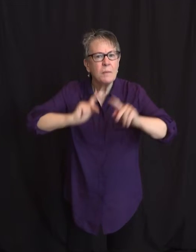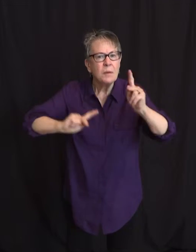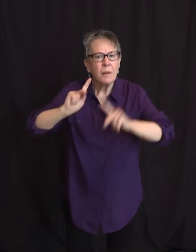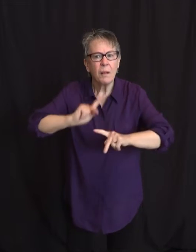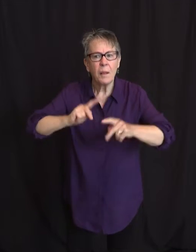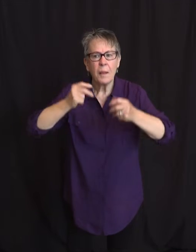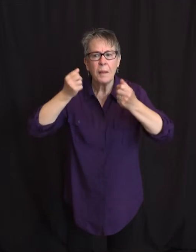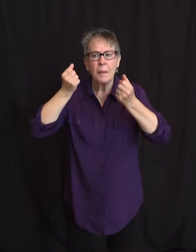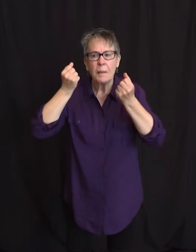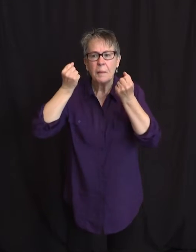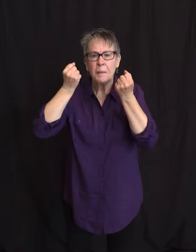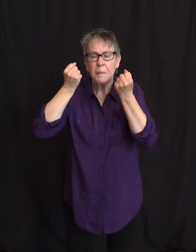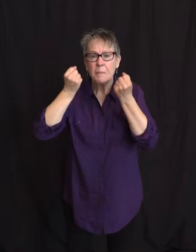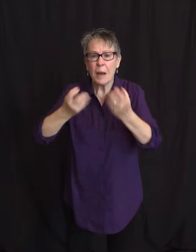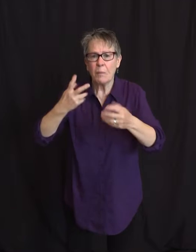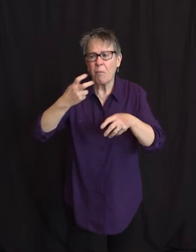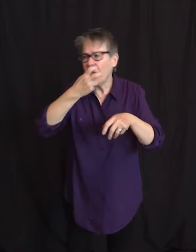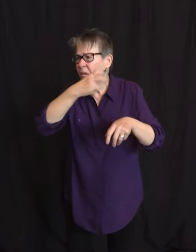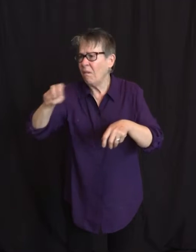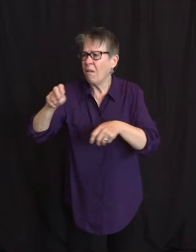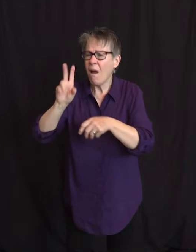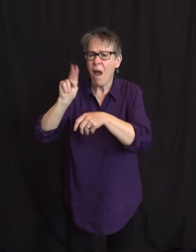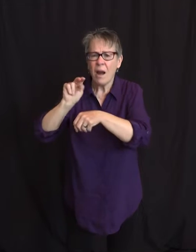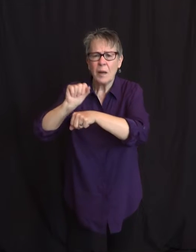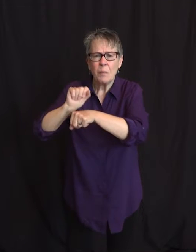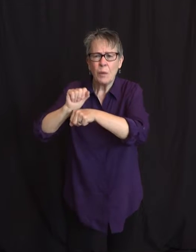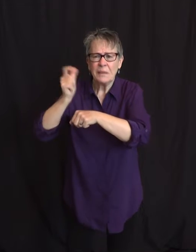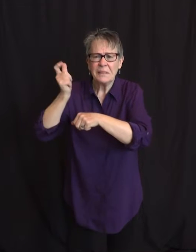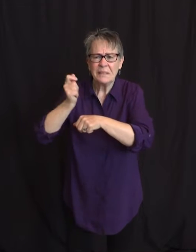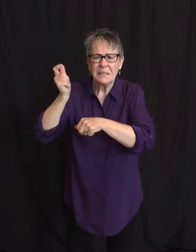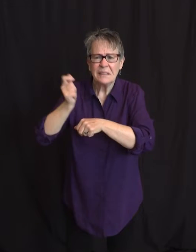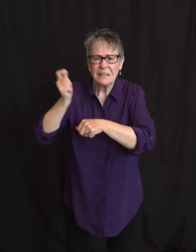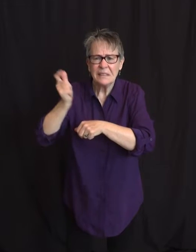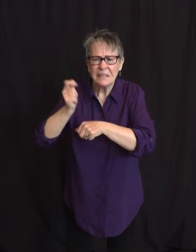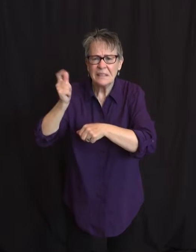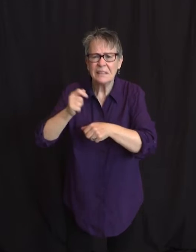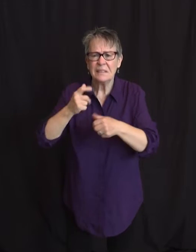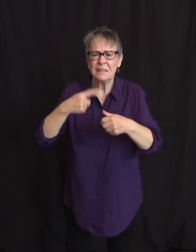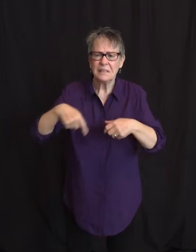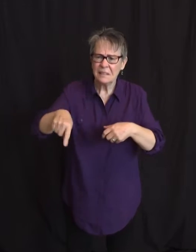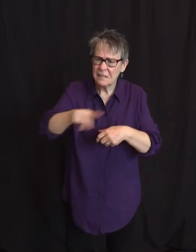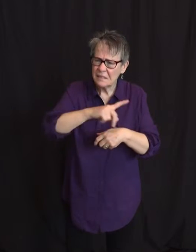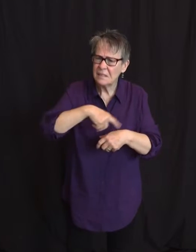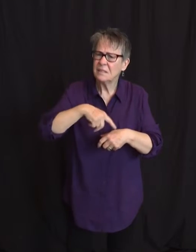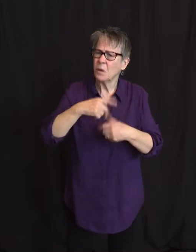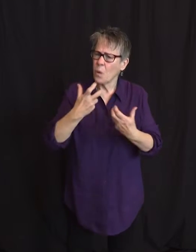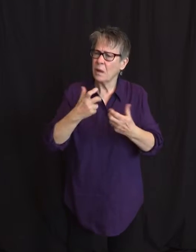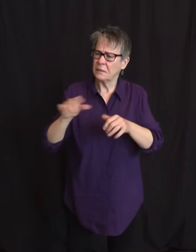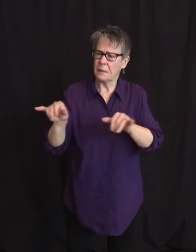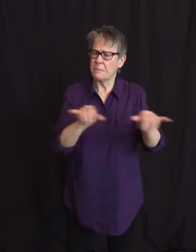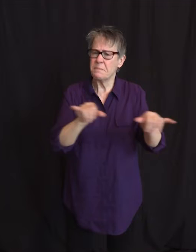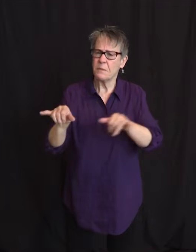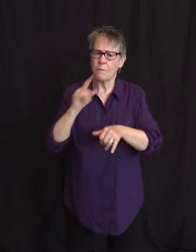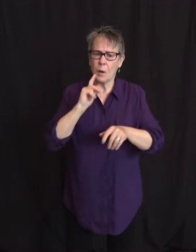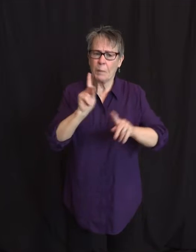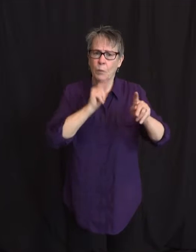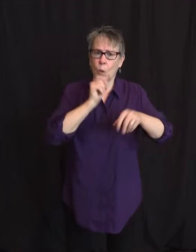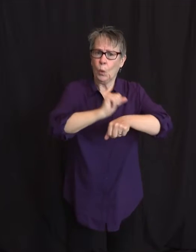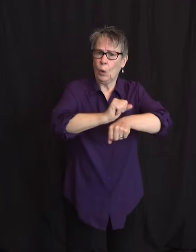government employees? And finally, it is unsustainable because we are not just talking